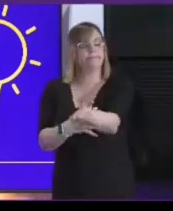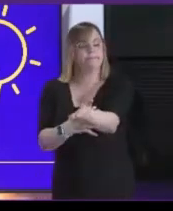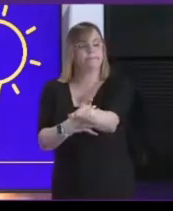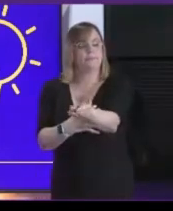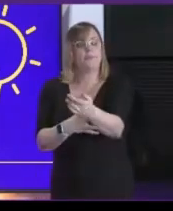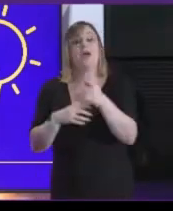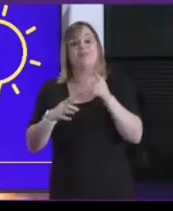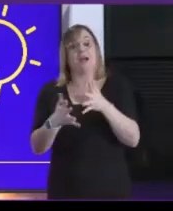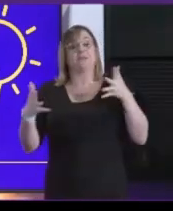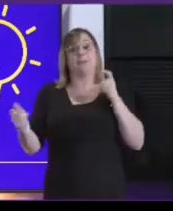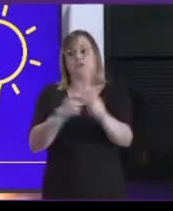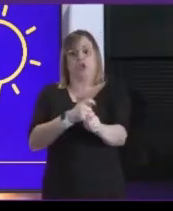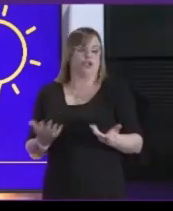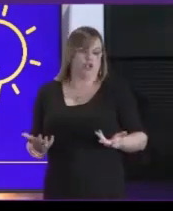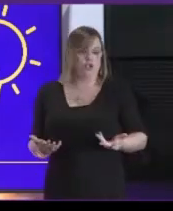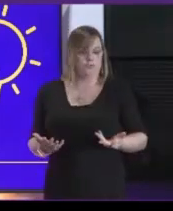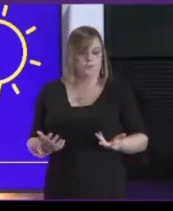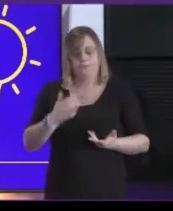the big shift.